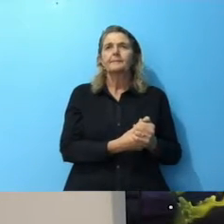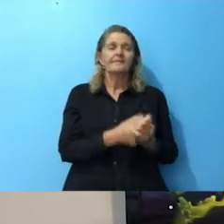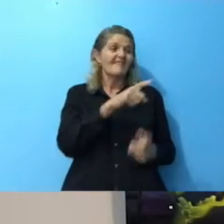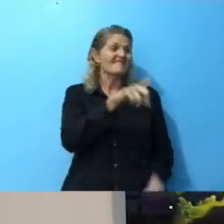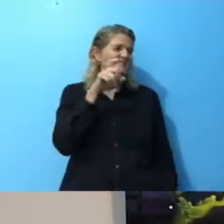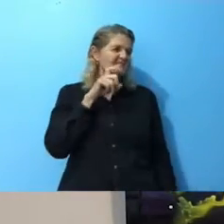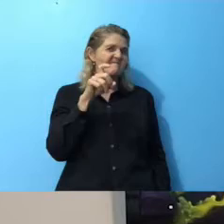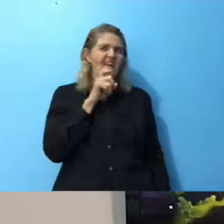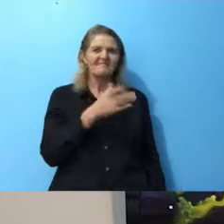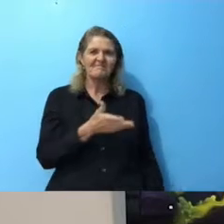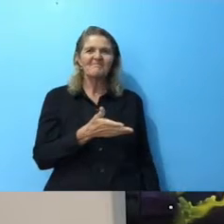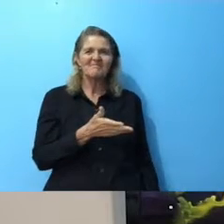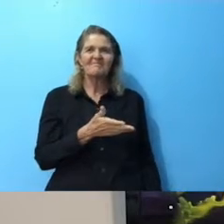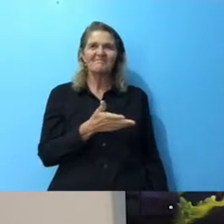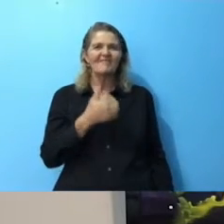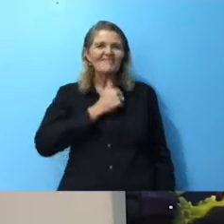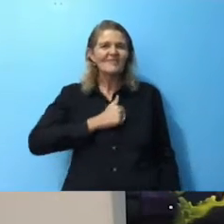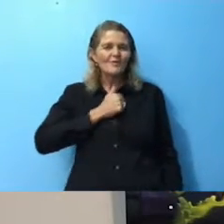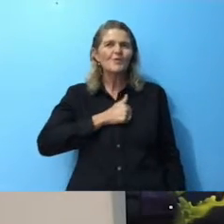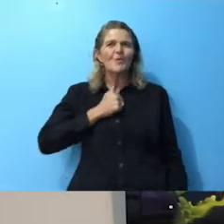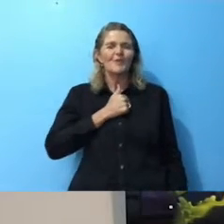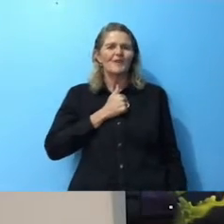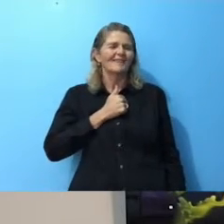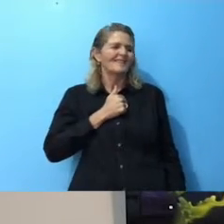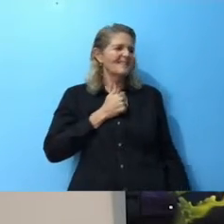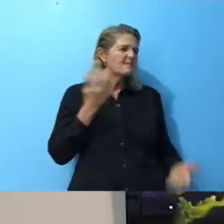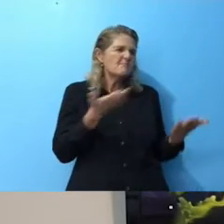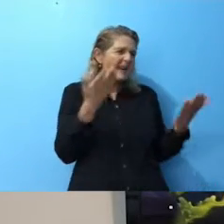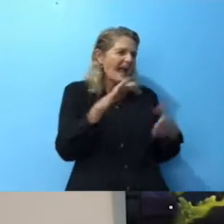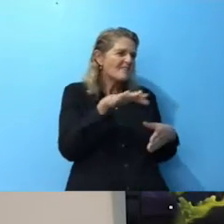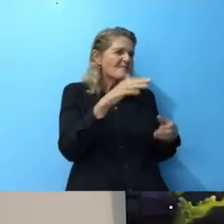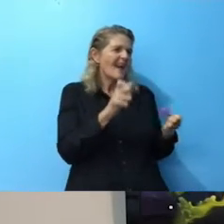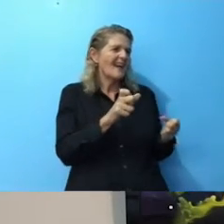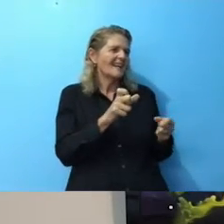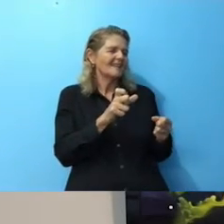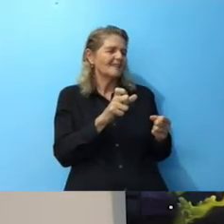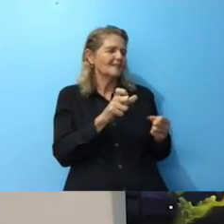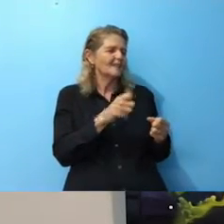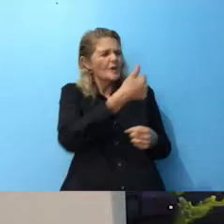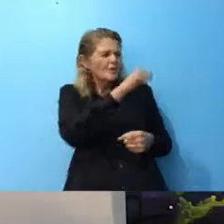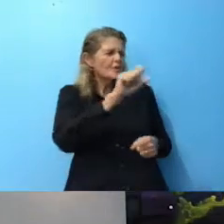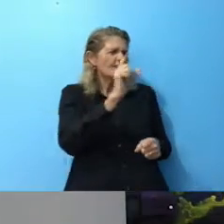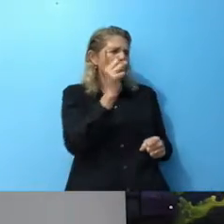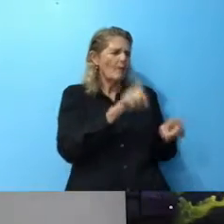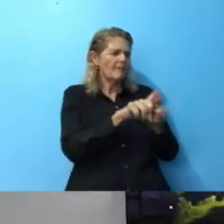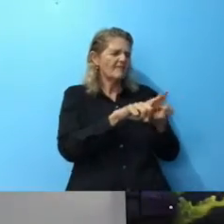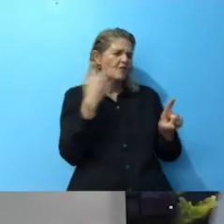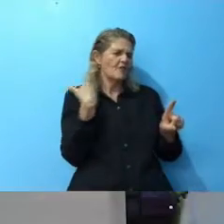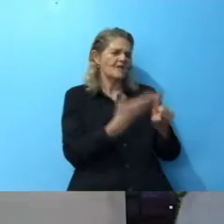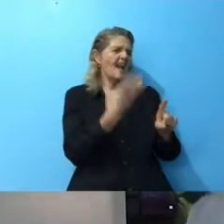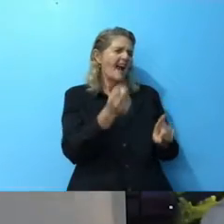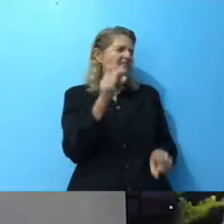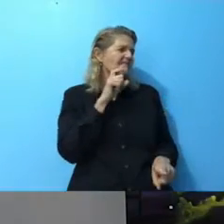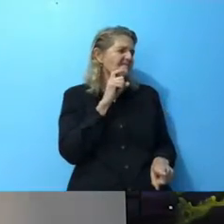And this is the fun part. Again, you know, this is just, we're just kind of being really playful here, combining what we've learned and just having fun with it.